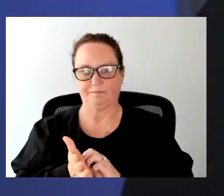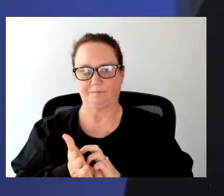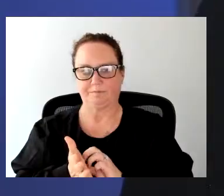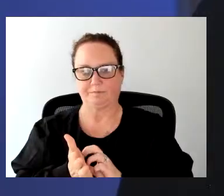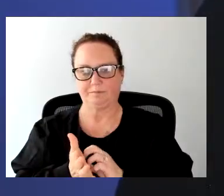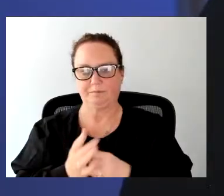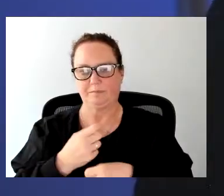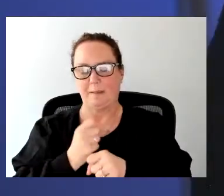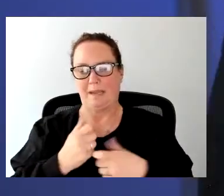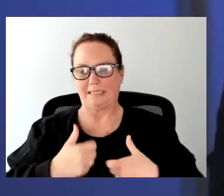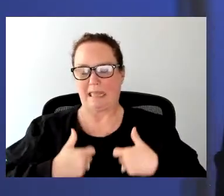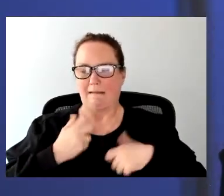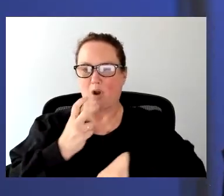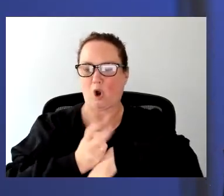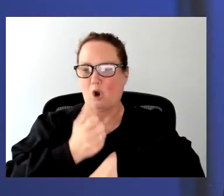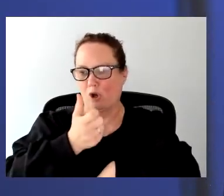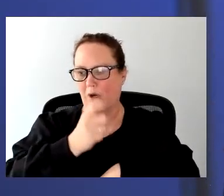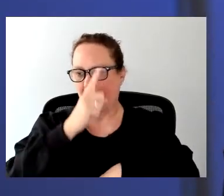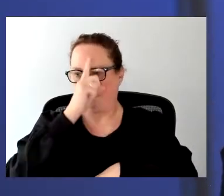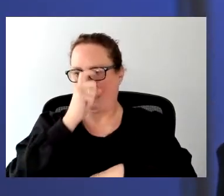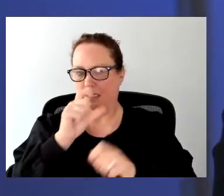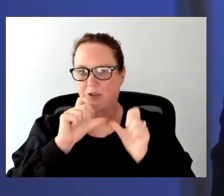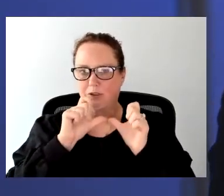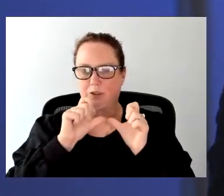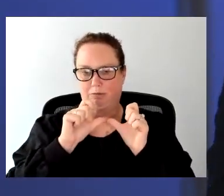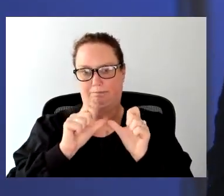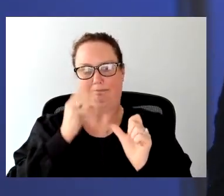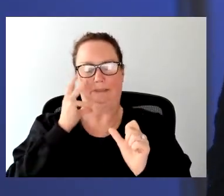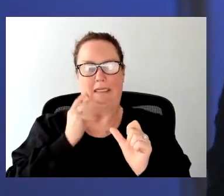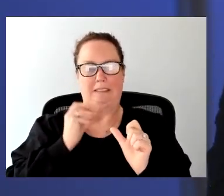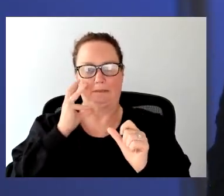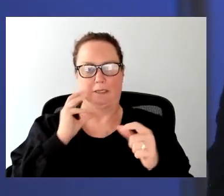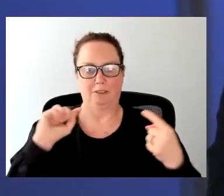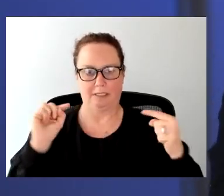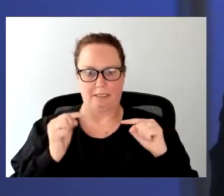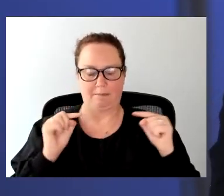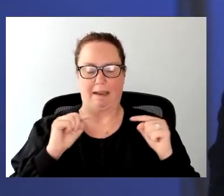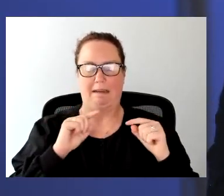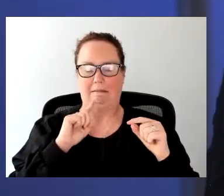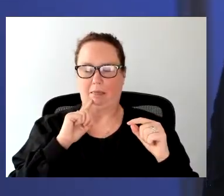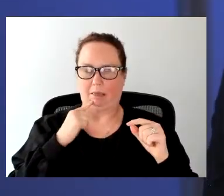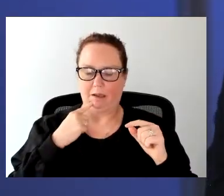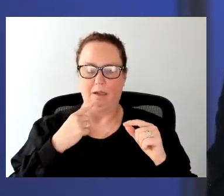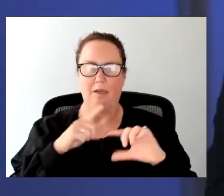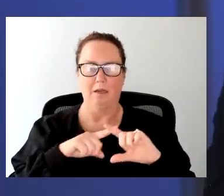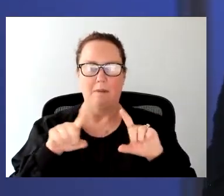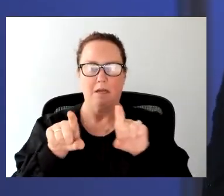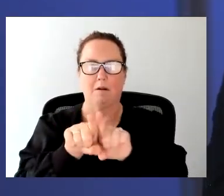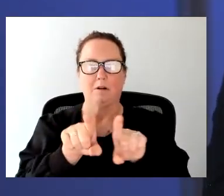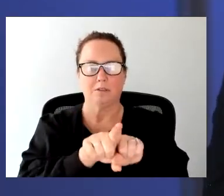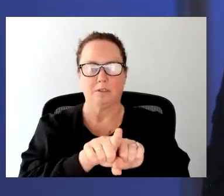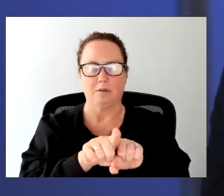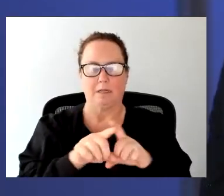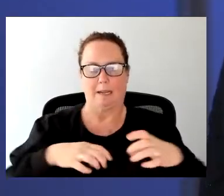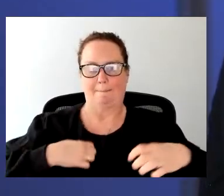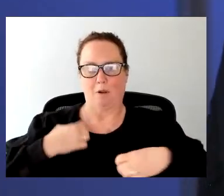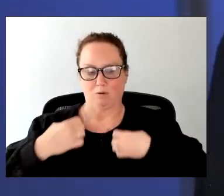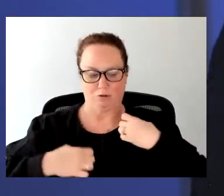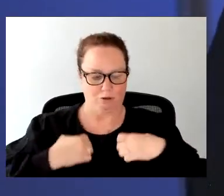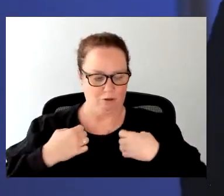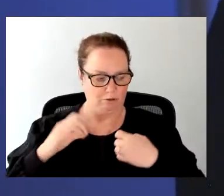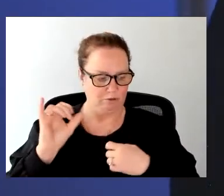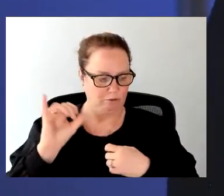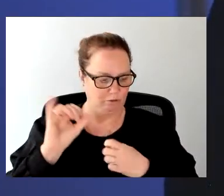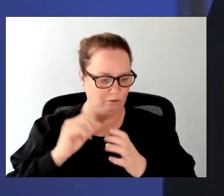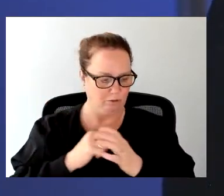makes life hard because you're going through the pain acutely, but also emotionally because you have